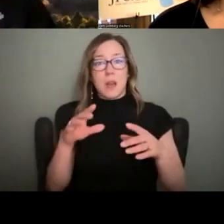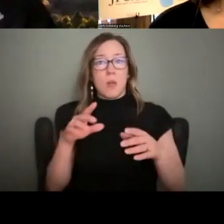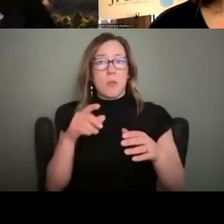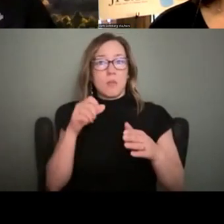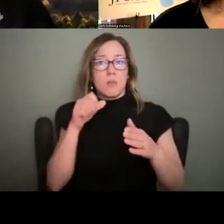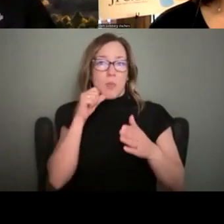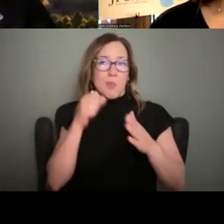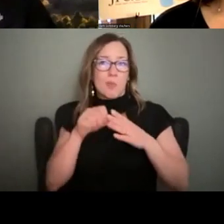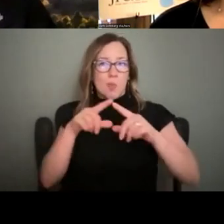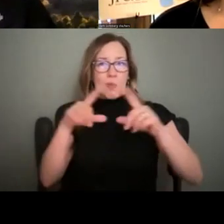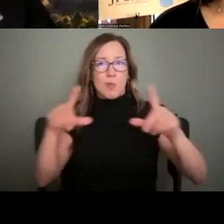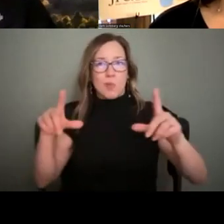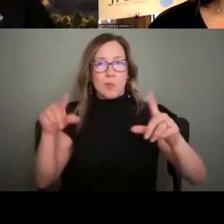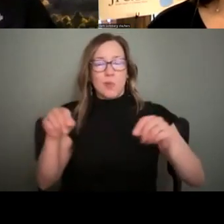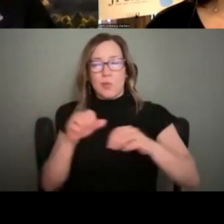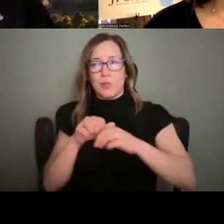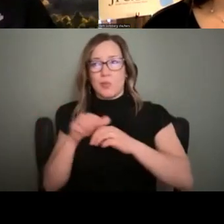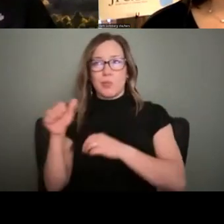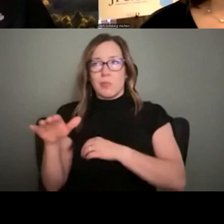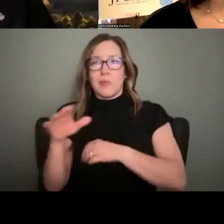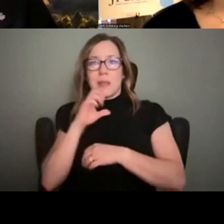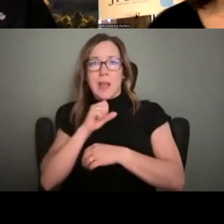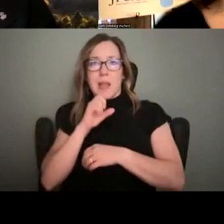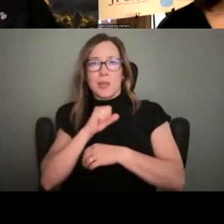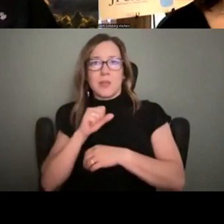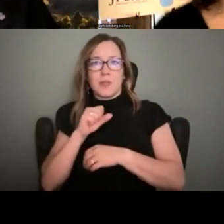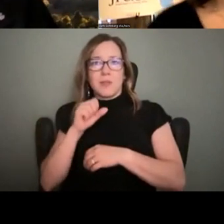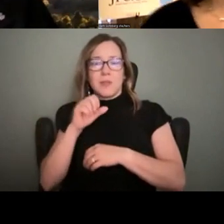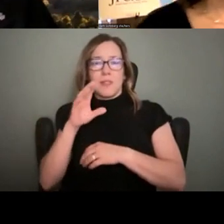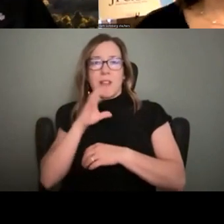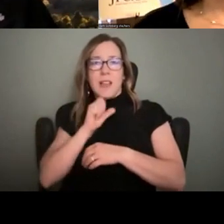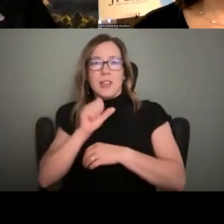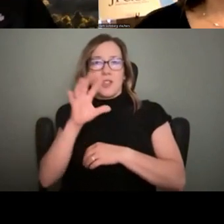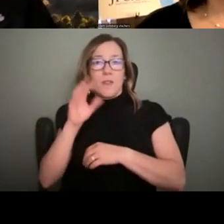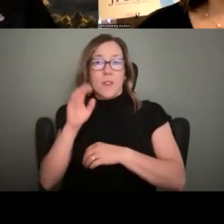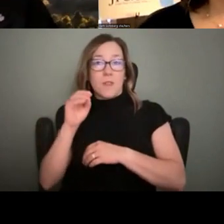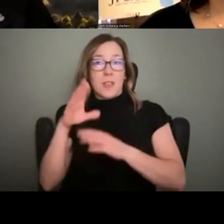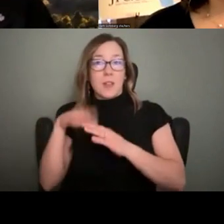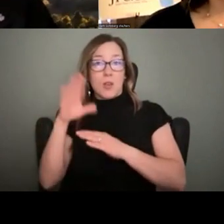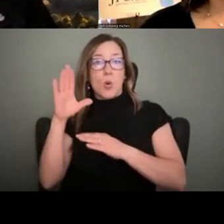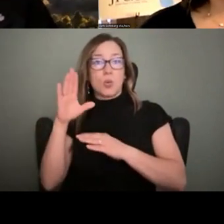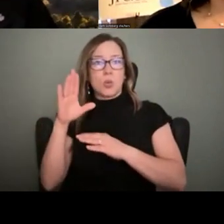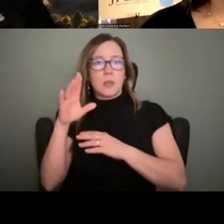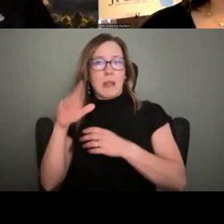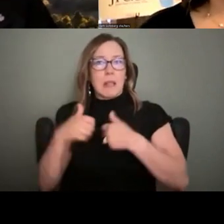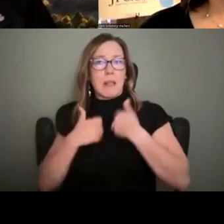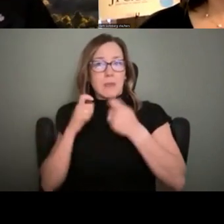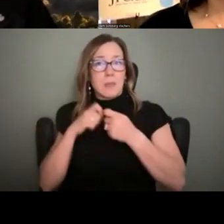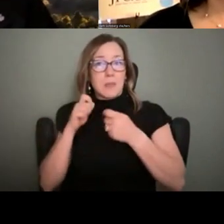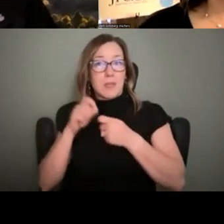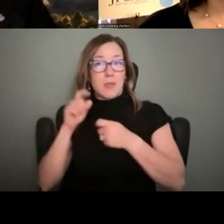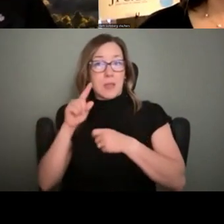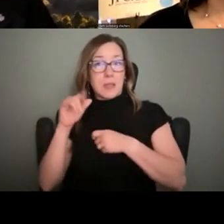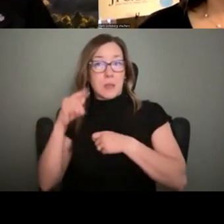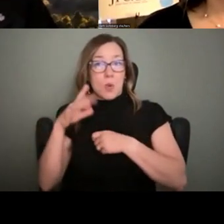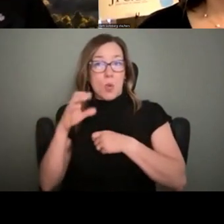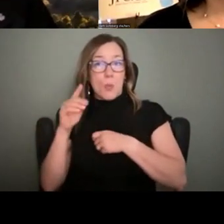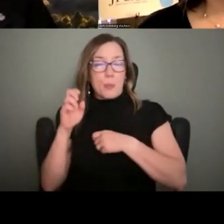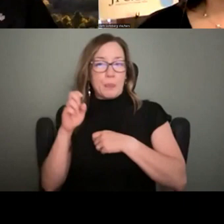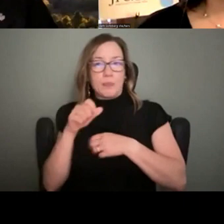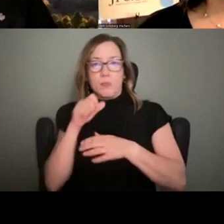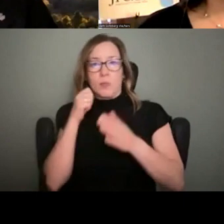to age groups that are, you know, people 50 and over who live in certain zip codes. And then just send a postcard with